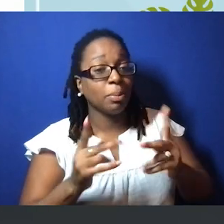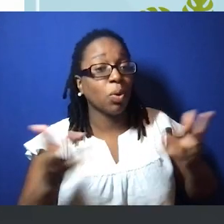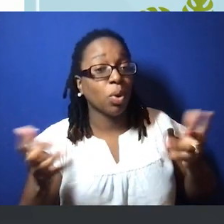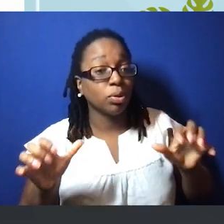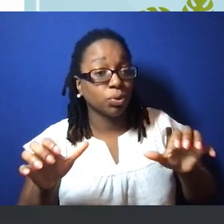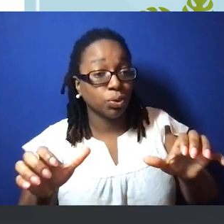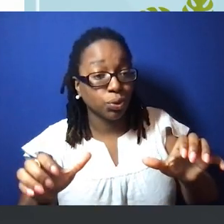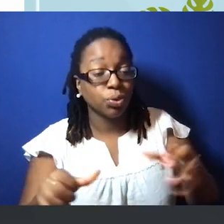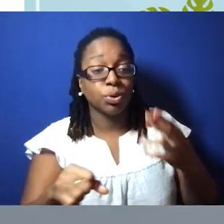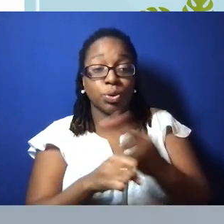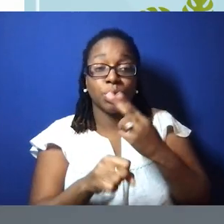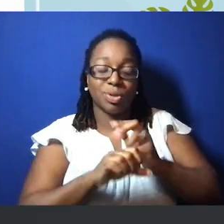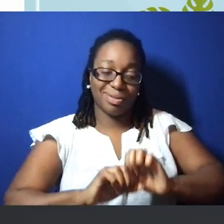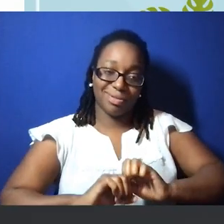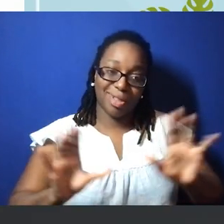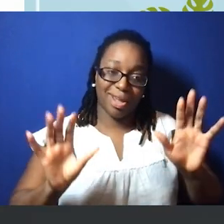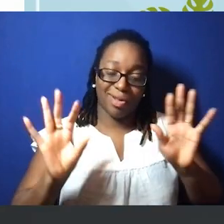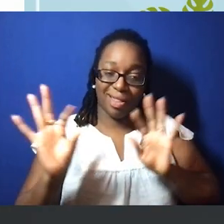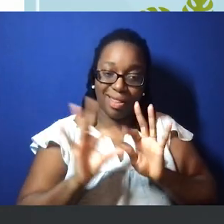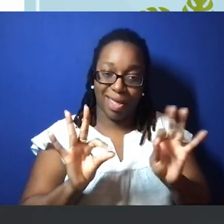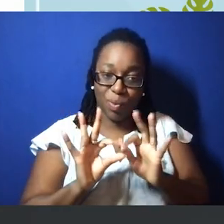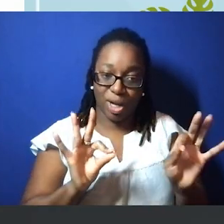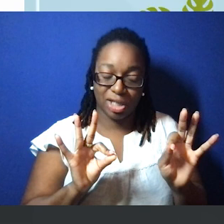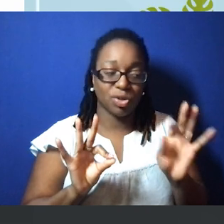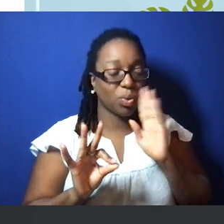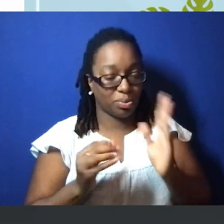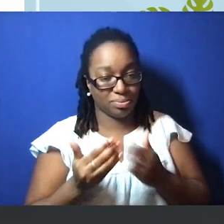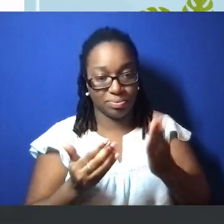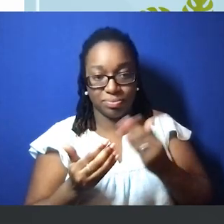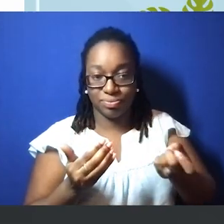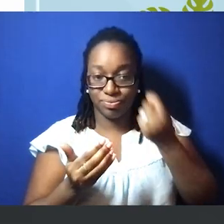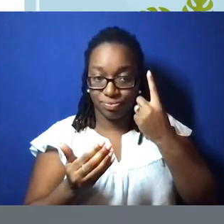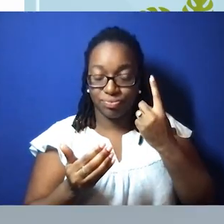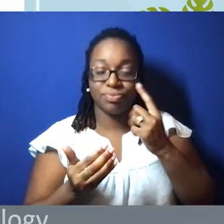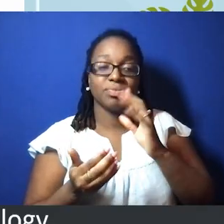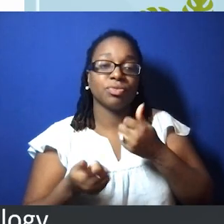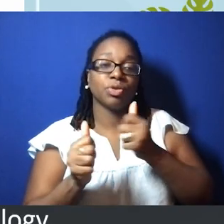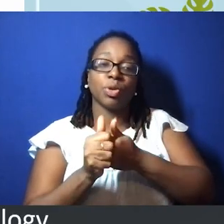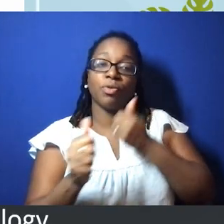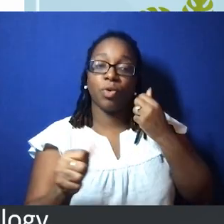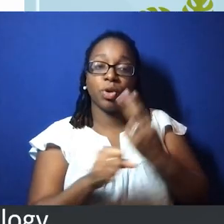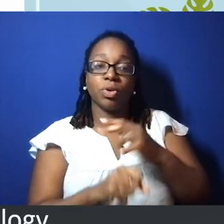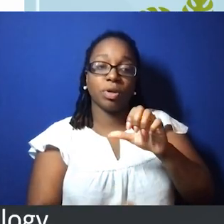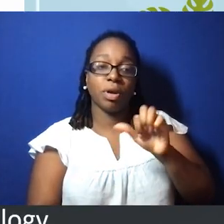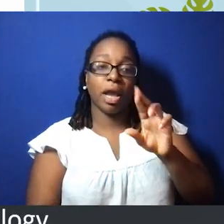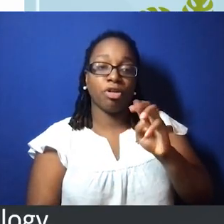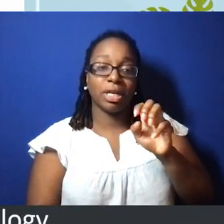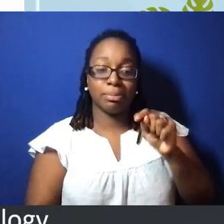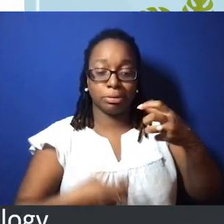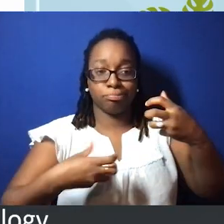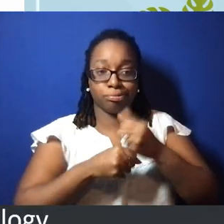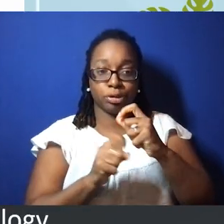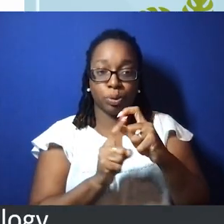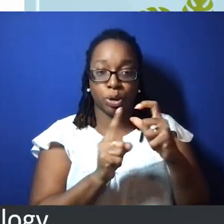tells people what to do, using plain language that is easily understood, avoiding using